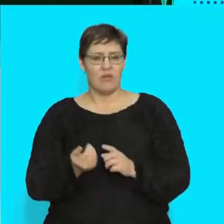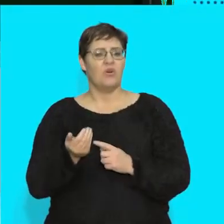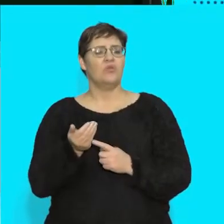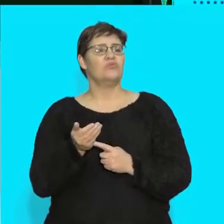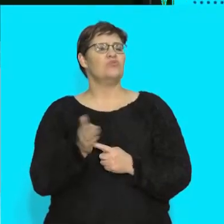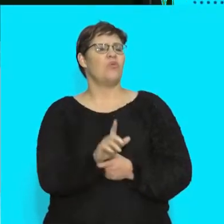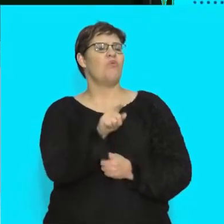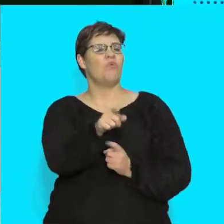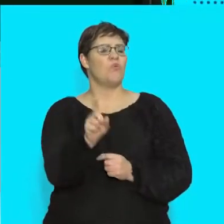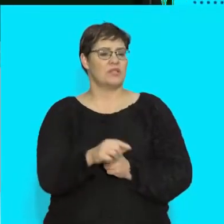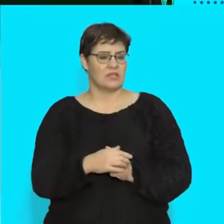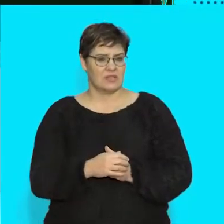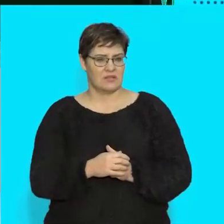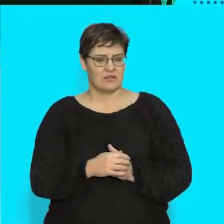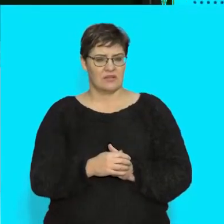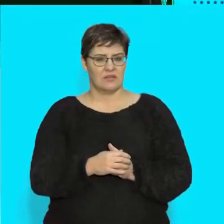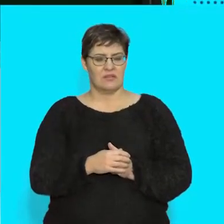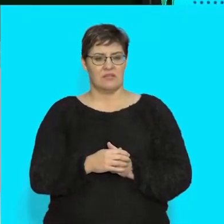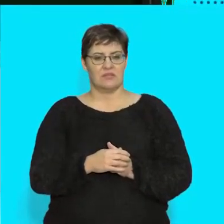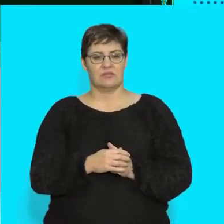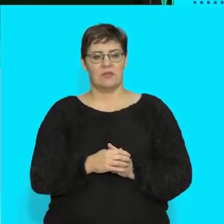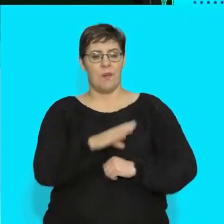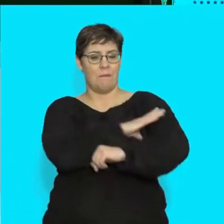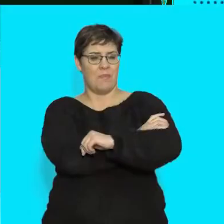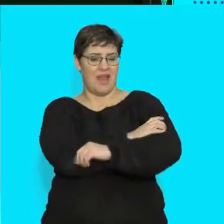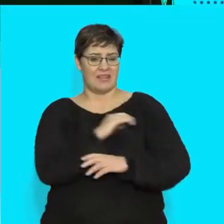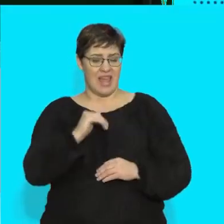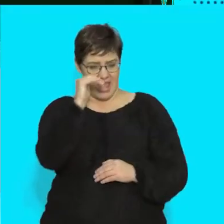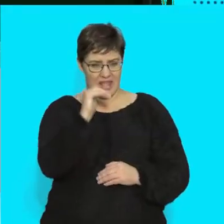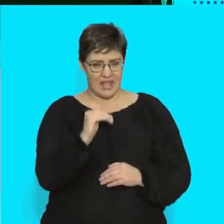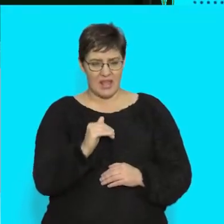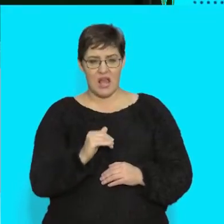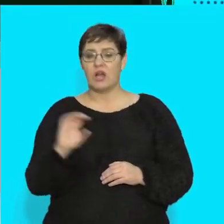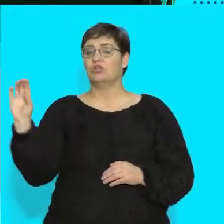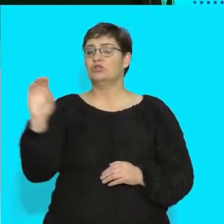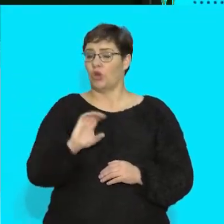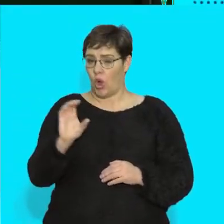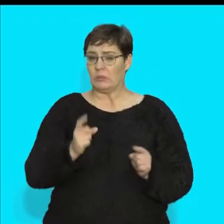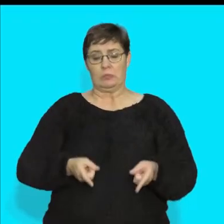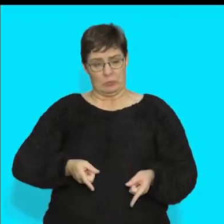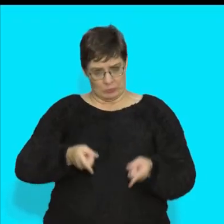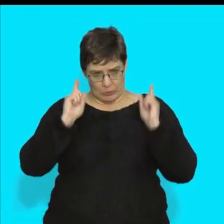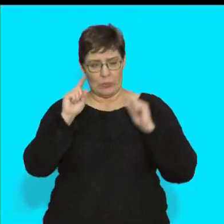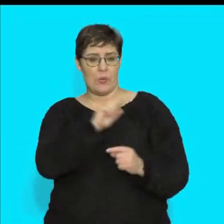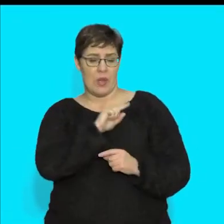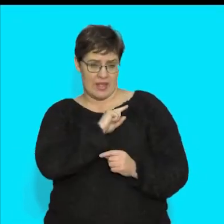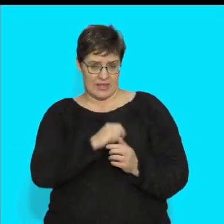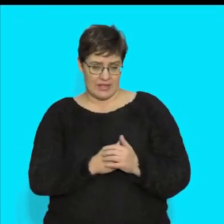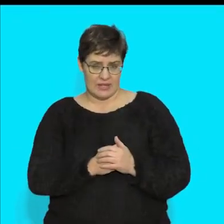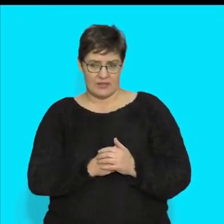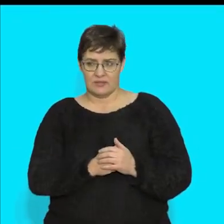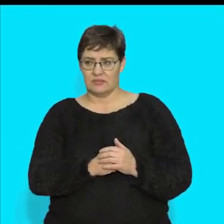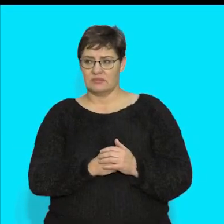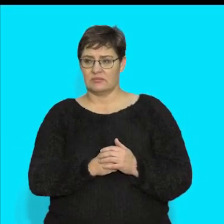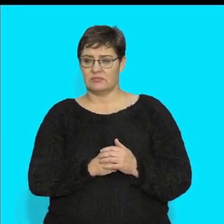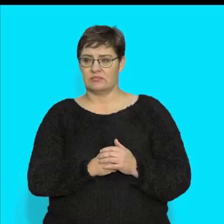about when it comes to high blood pressure, why salt is such a danger. And I'm going to call upon,